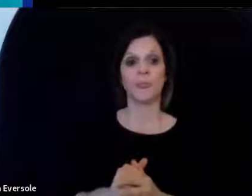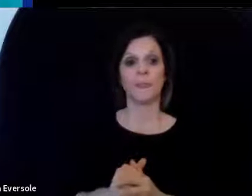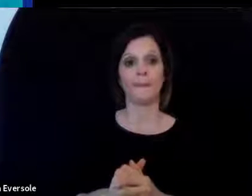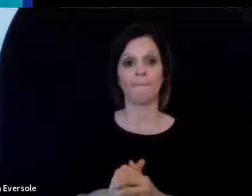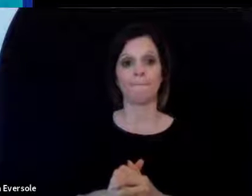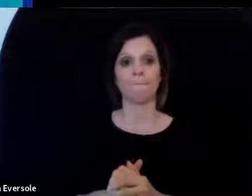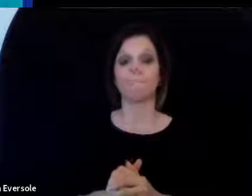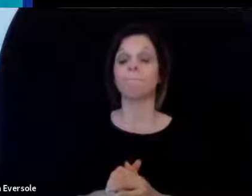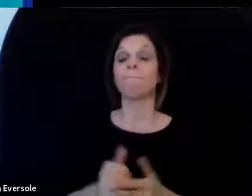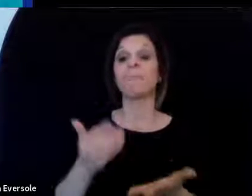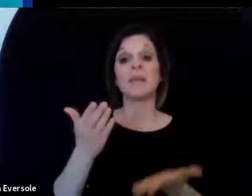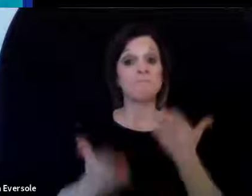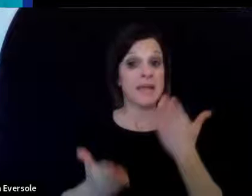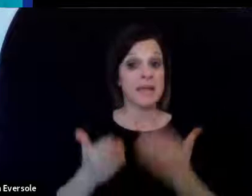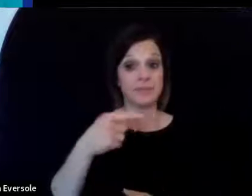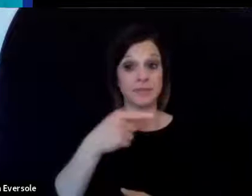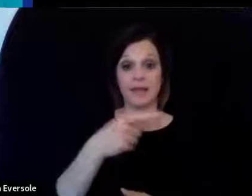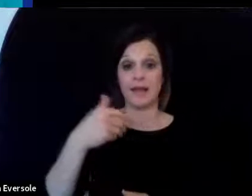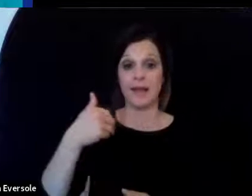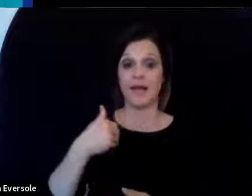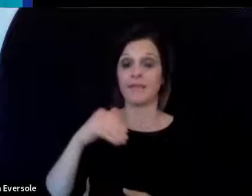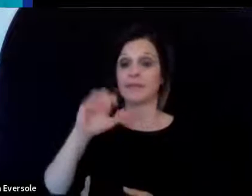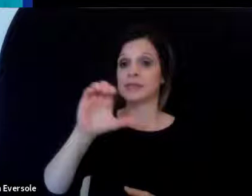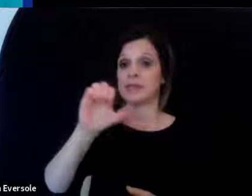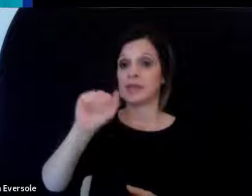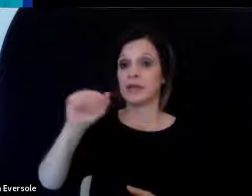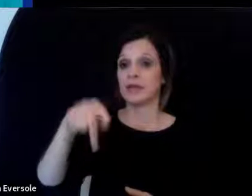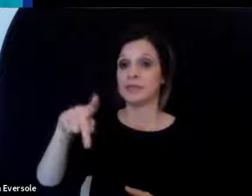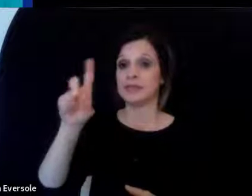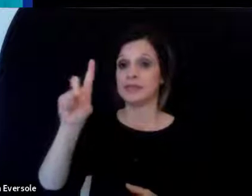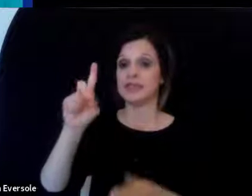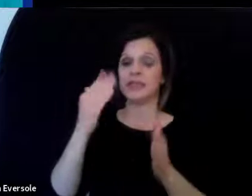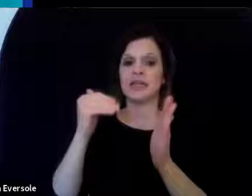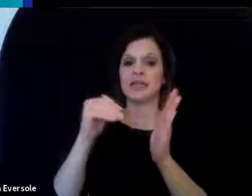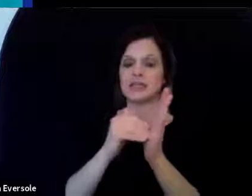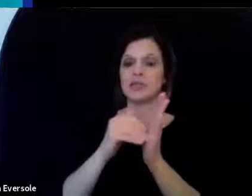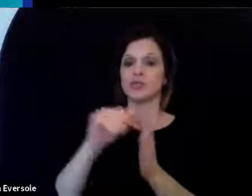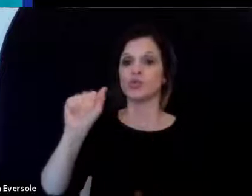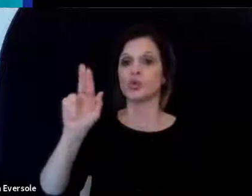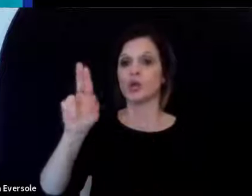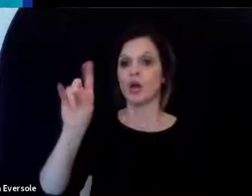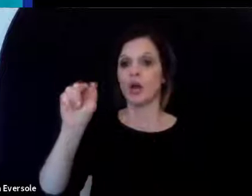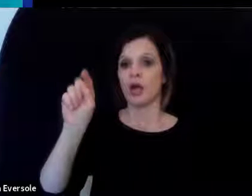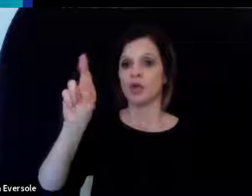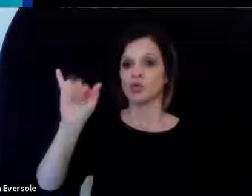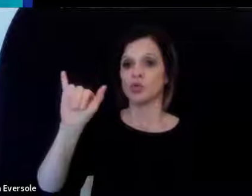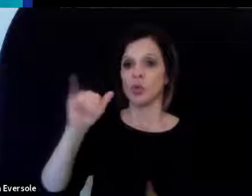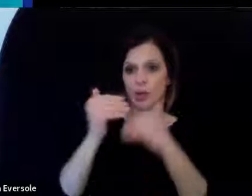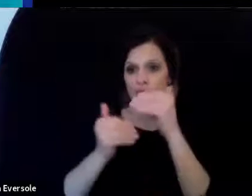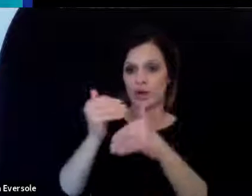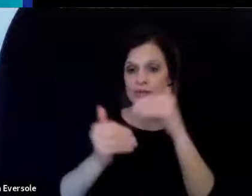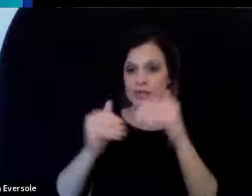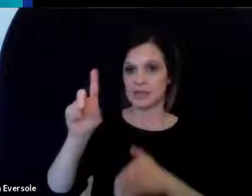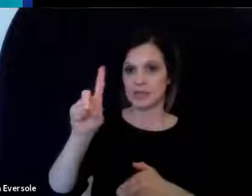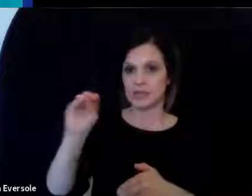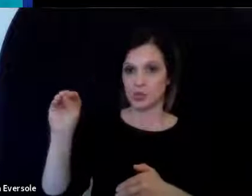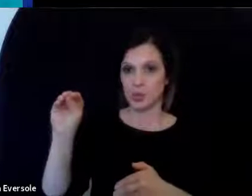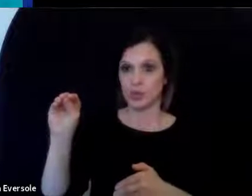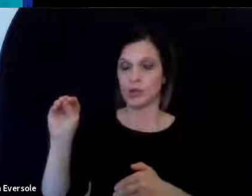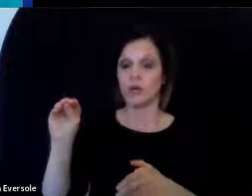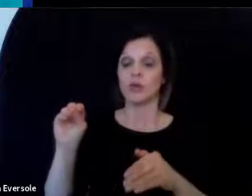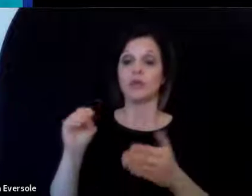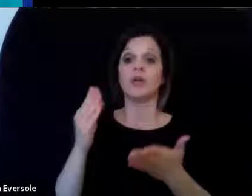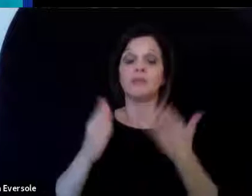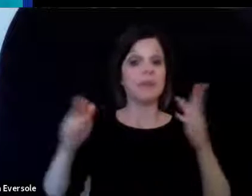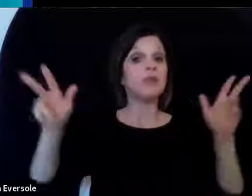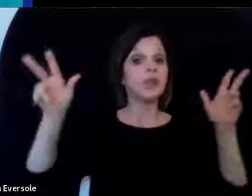central auditory processing disorder where information is coming in through the ears, but by the time that signal goes from the ears to the brain,